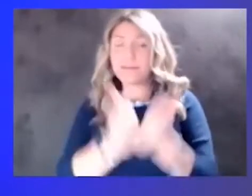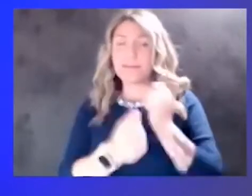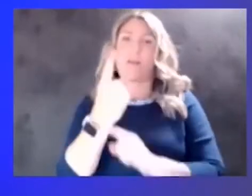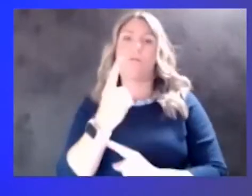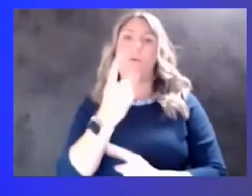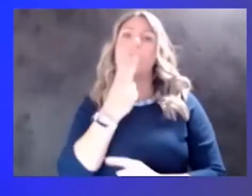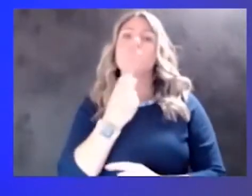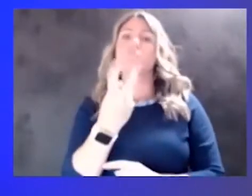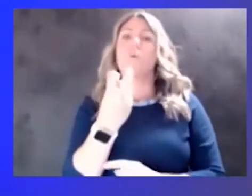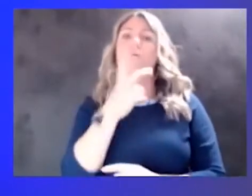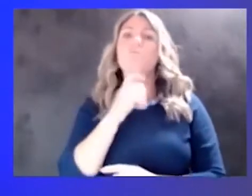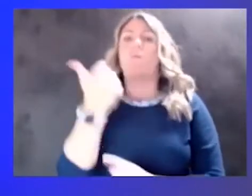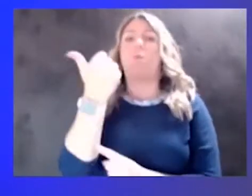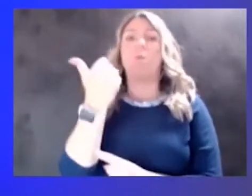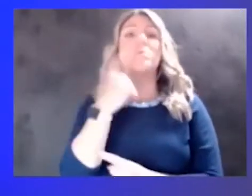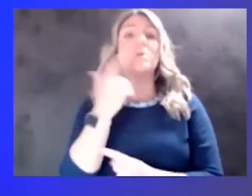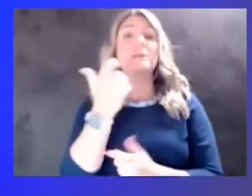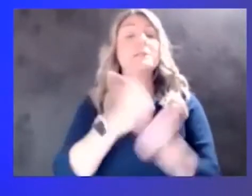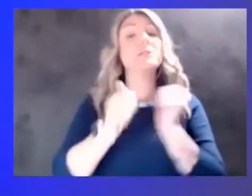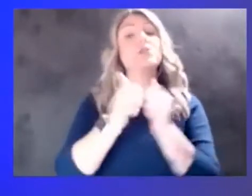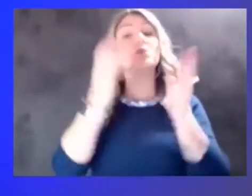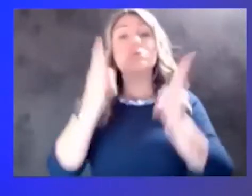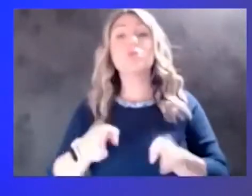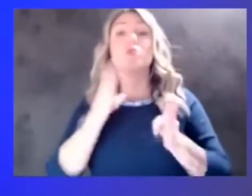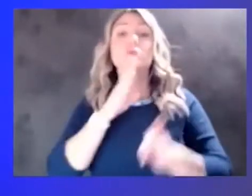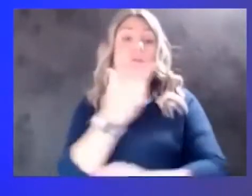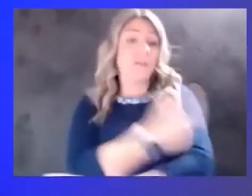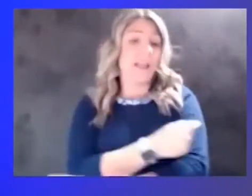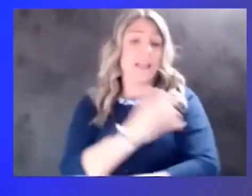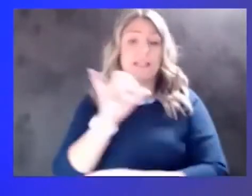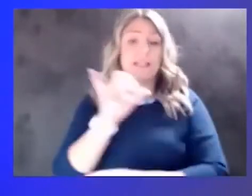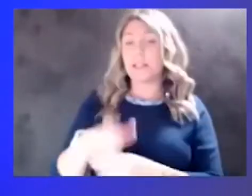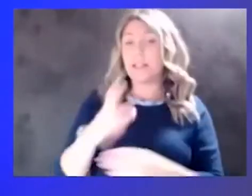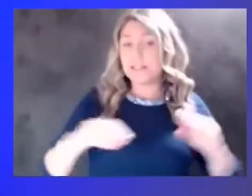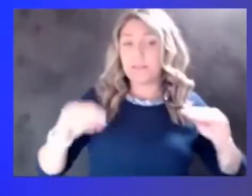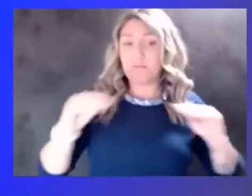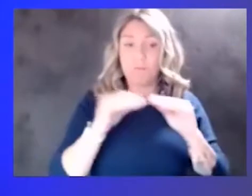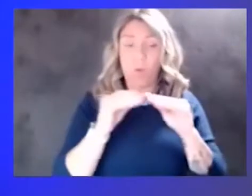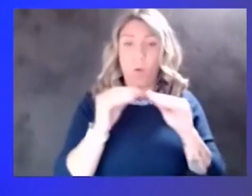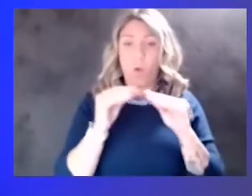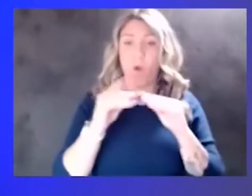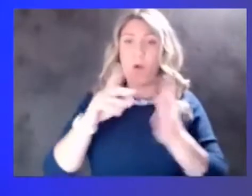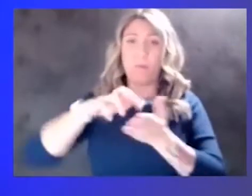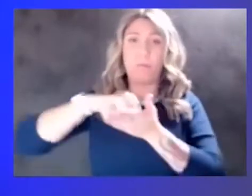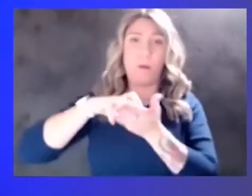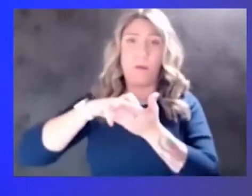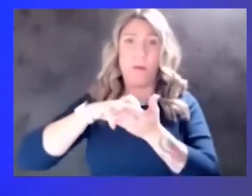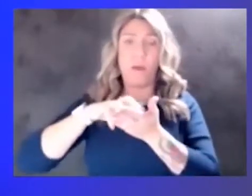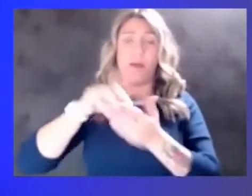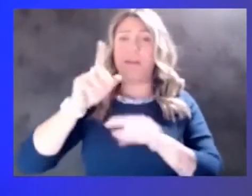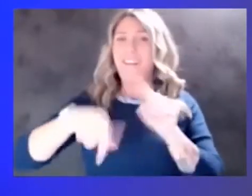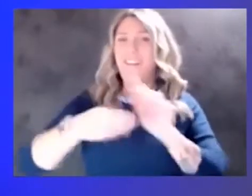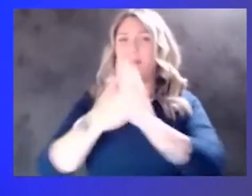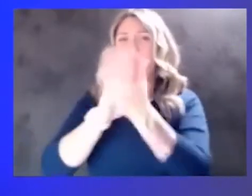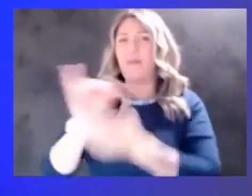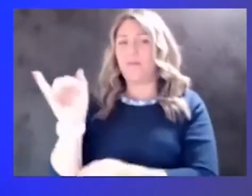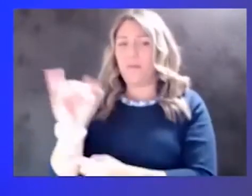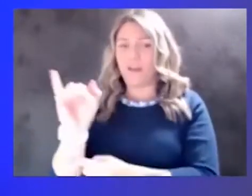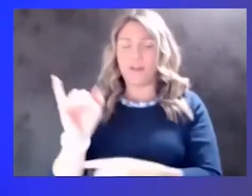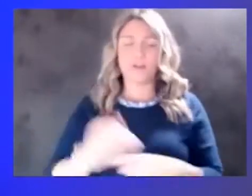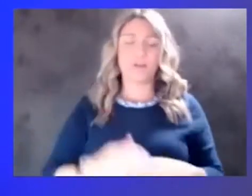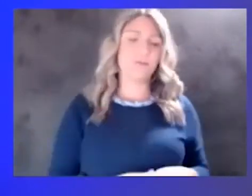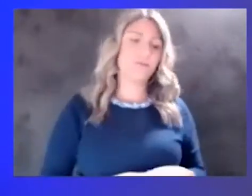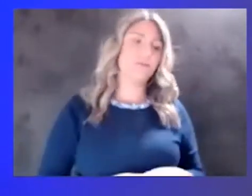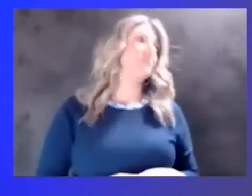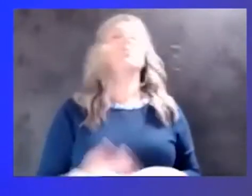every person vaccinated, that takes one more susceptible person out of the pool to be infected. And we know that it can